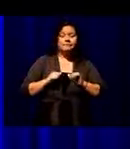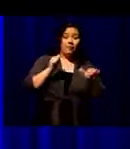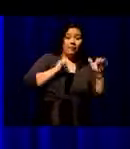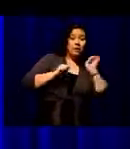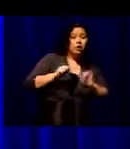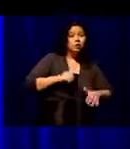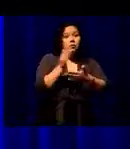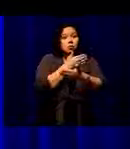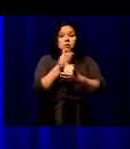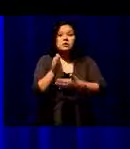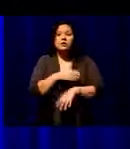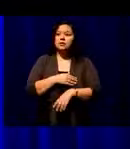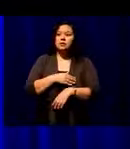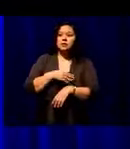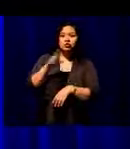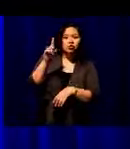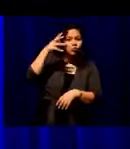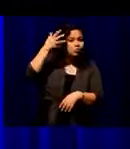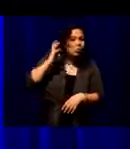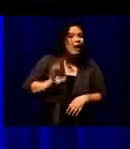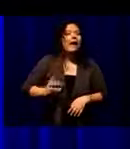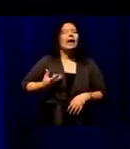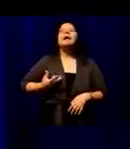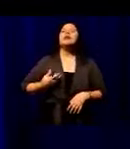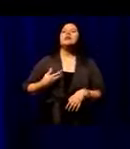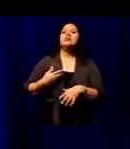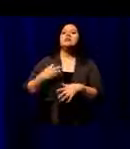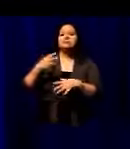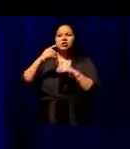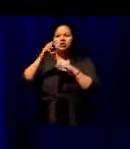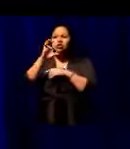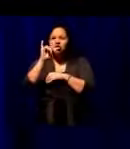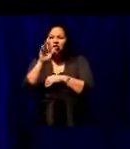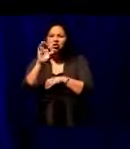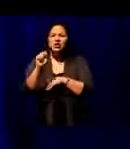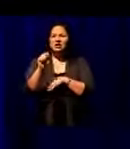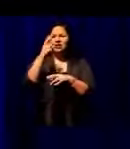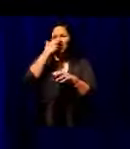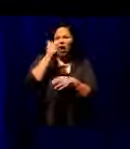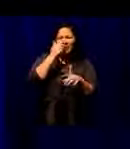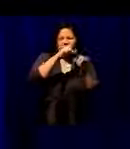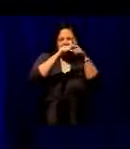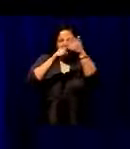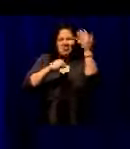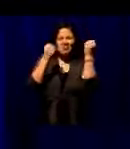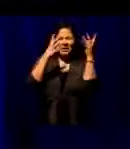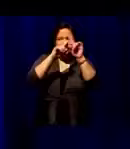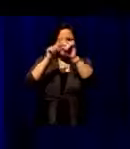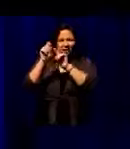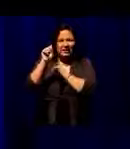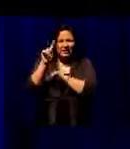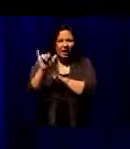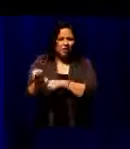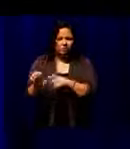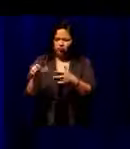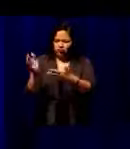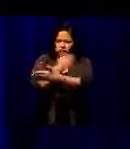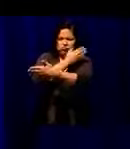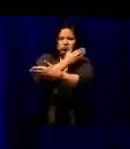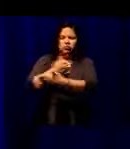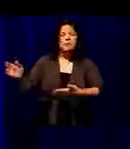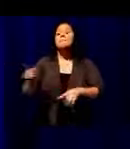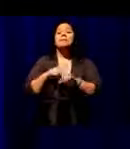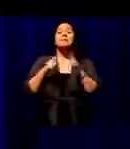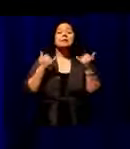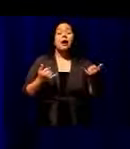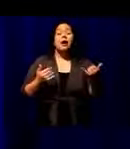music, drag, burlesque, circus, comedy, and everything in between. Now we have a